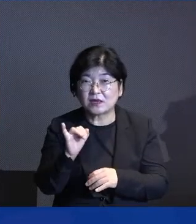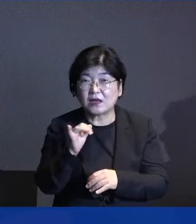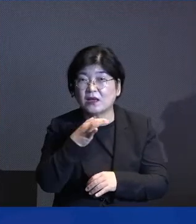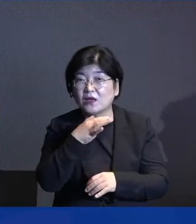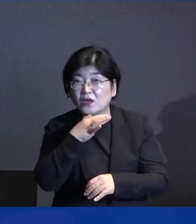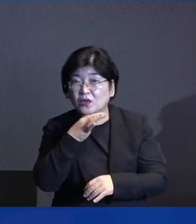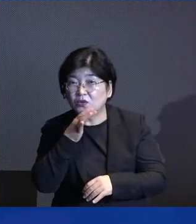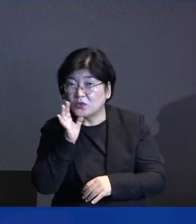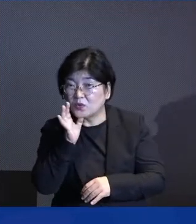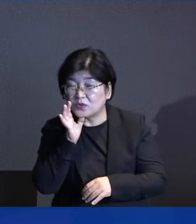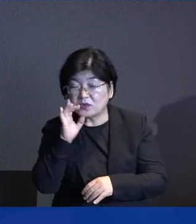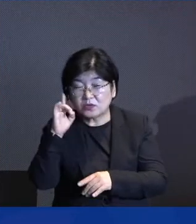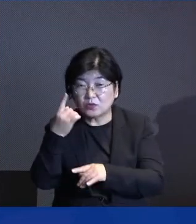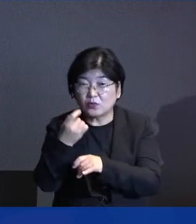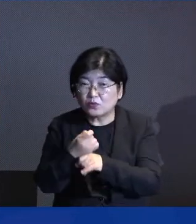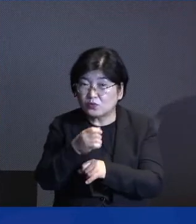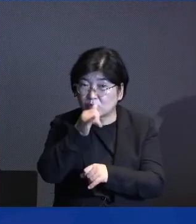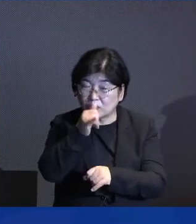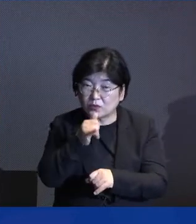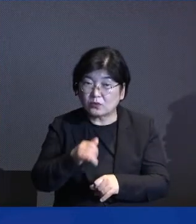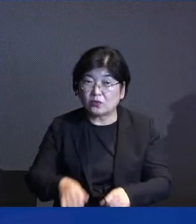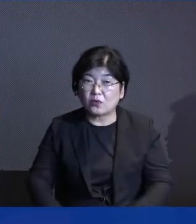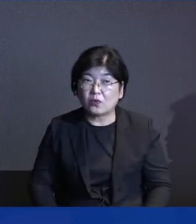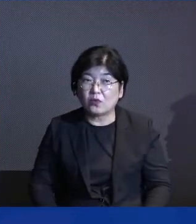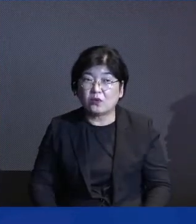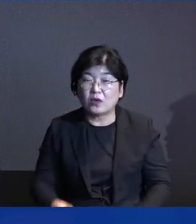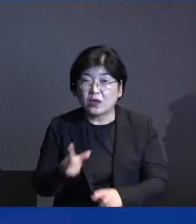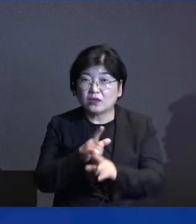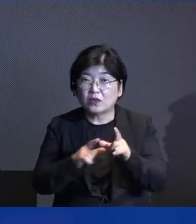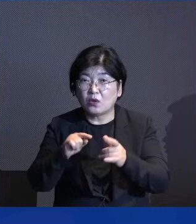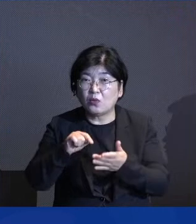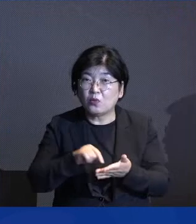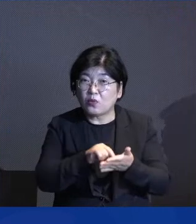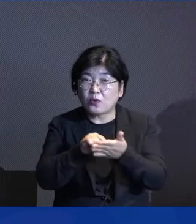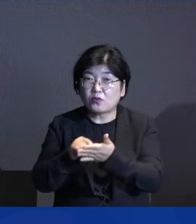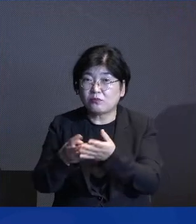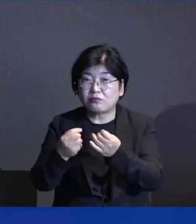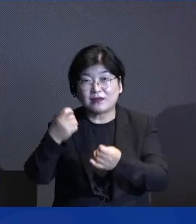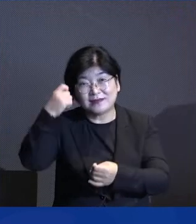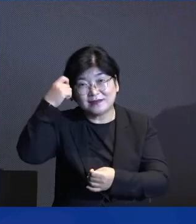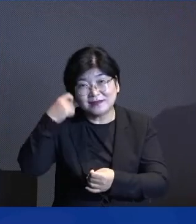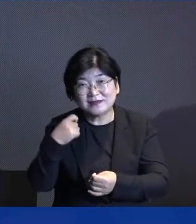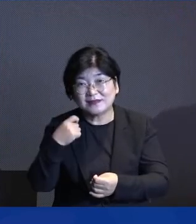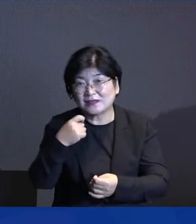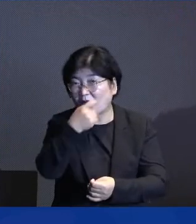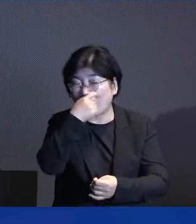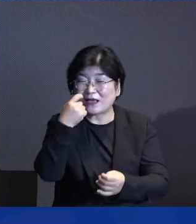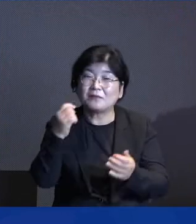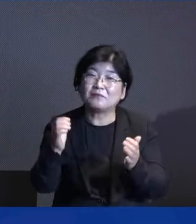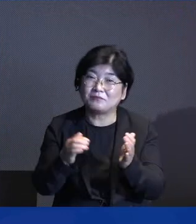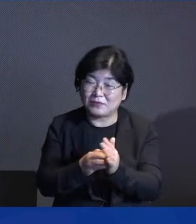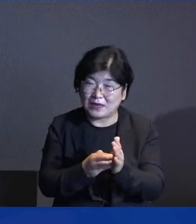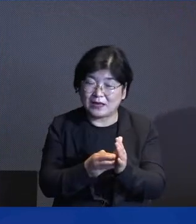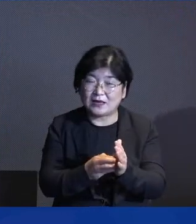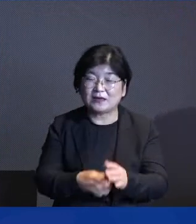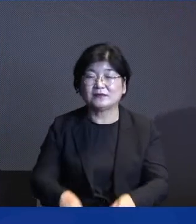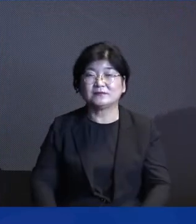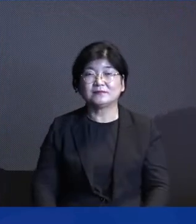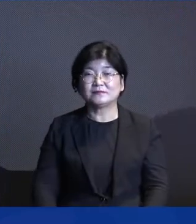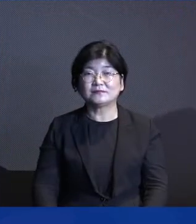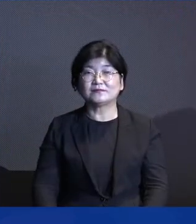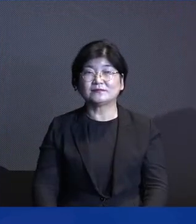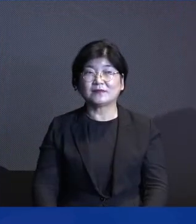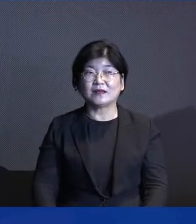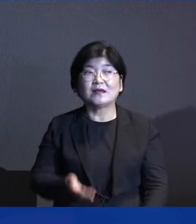to experience elevated loneliness. But there was no significant gender difference found in the Czech sample